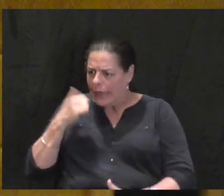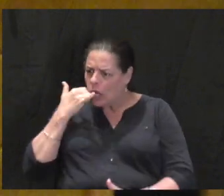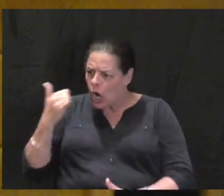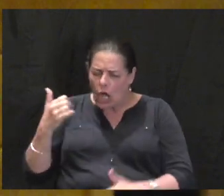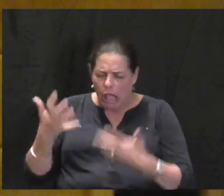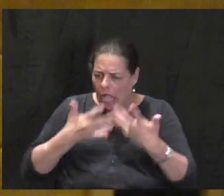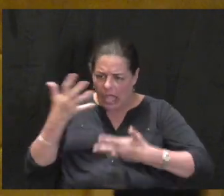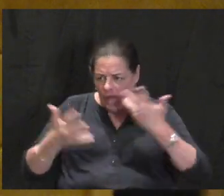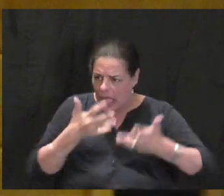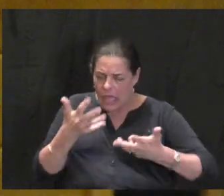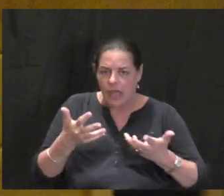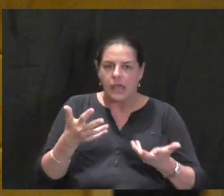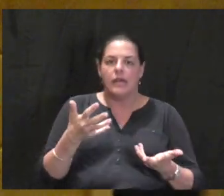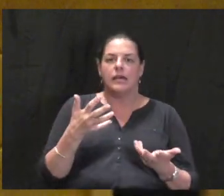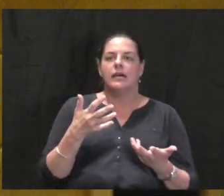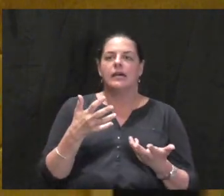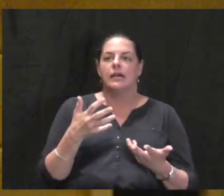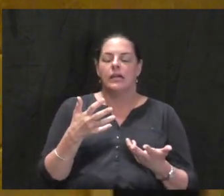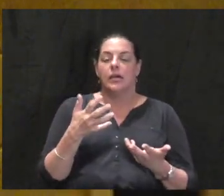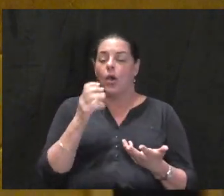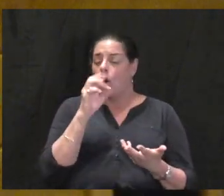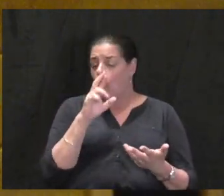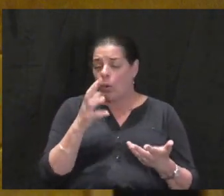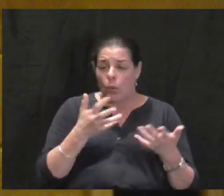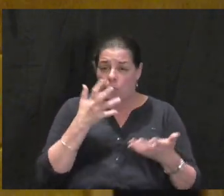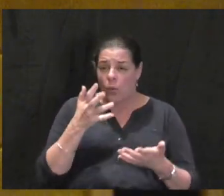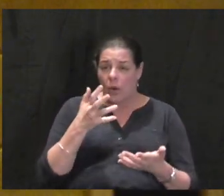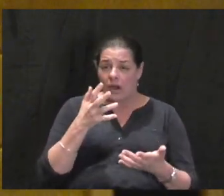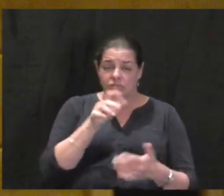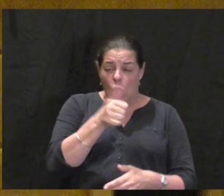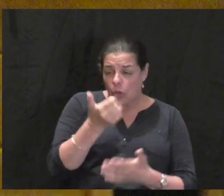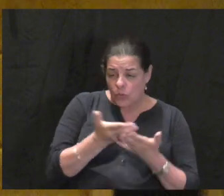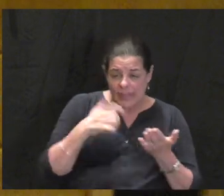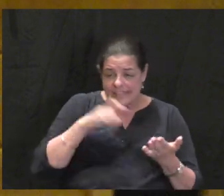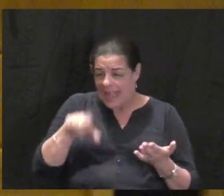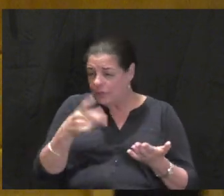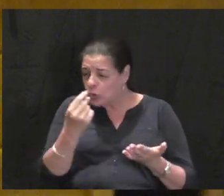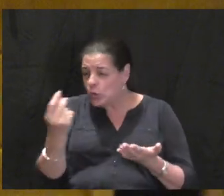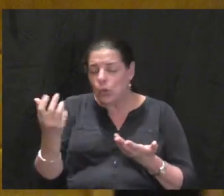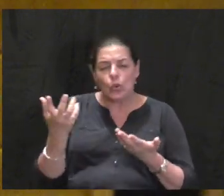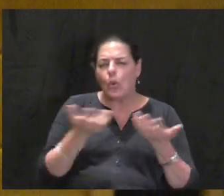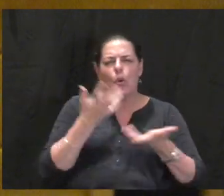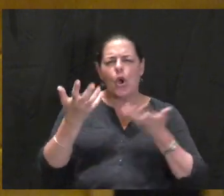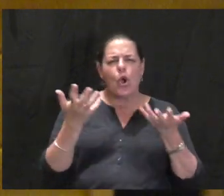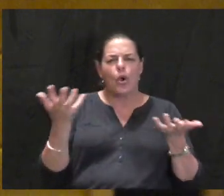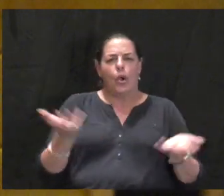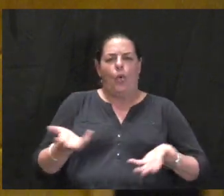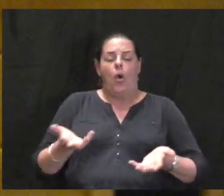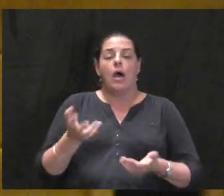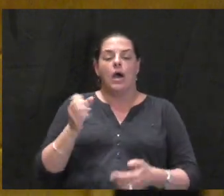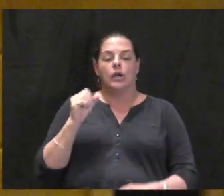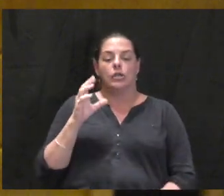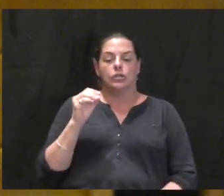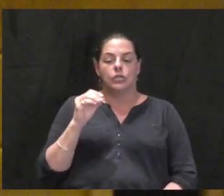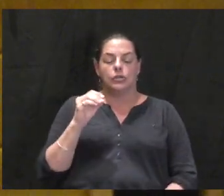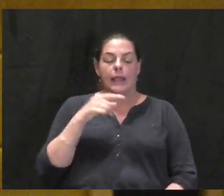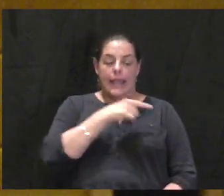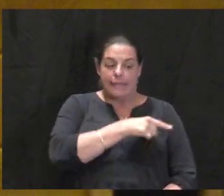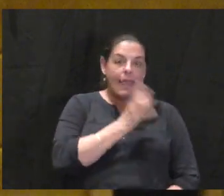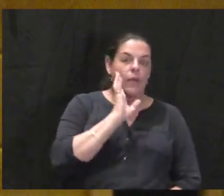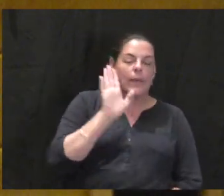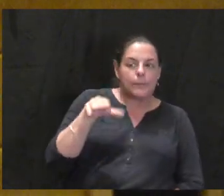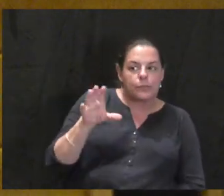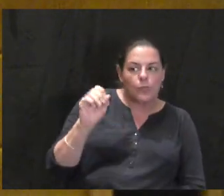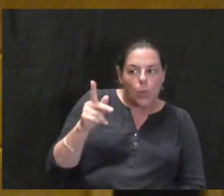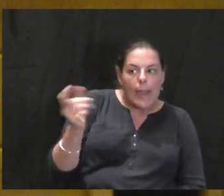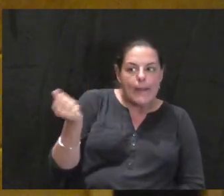back, and we're going to start down here and go up. Because, again, as a parent, you want things to be done. That's my